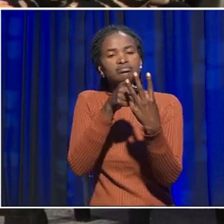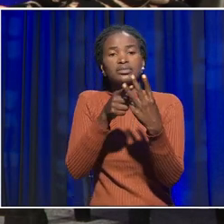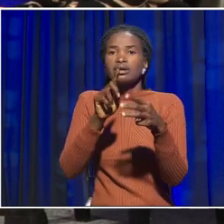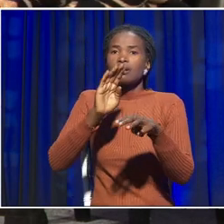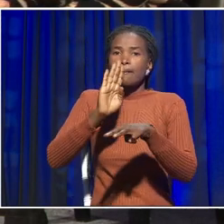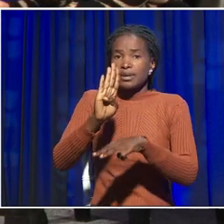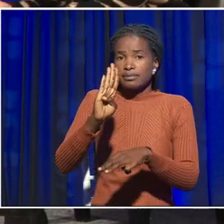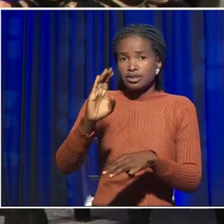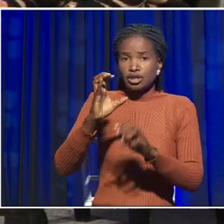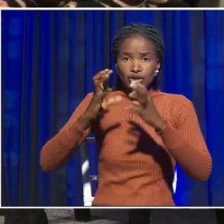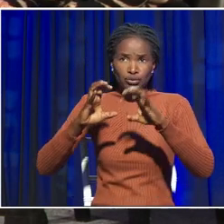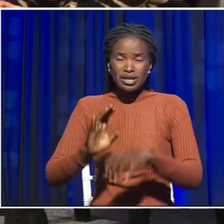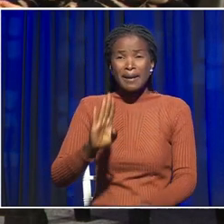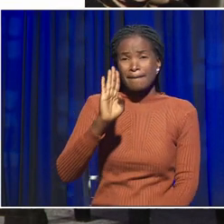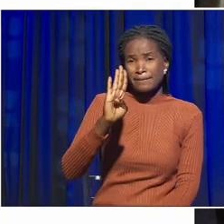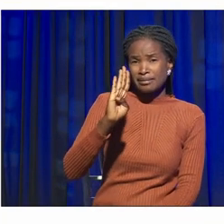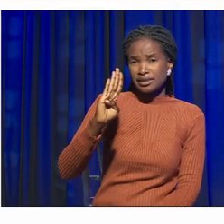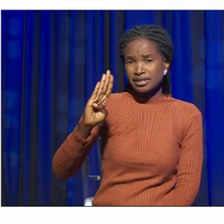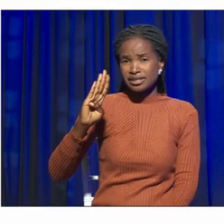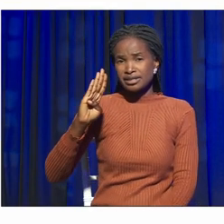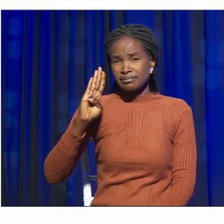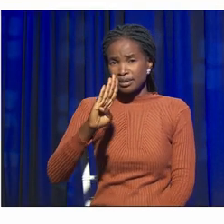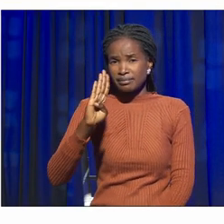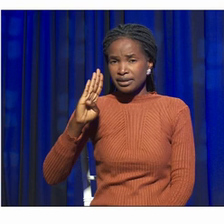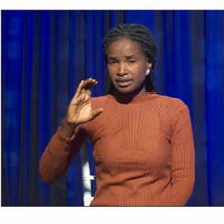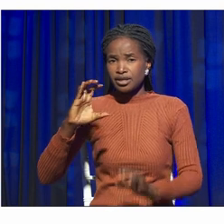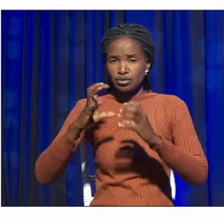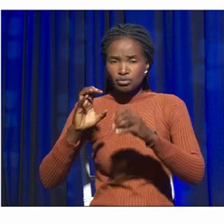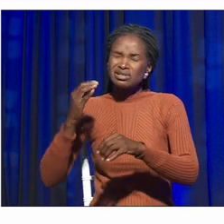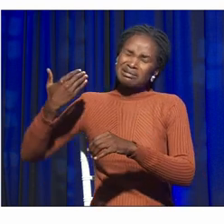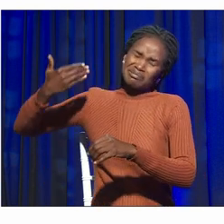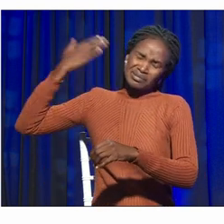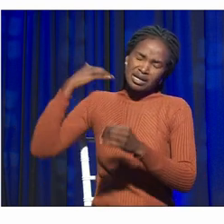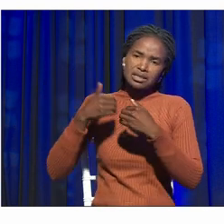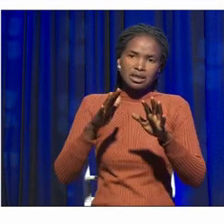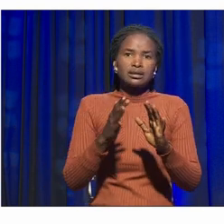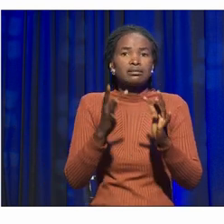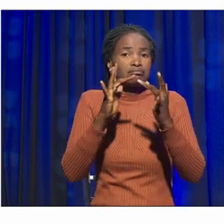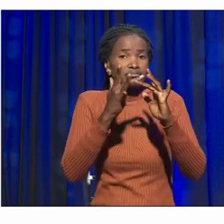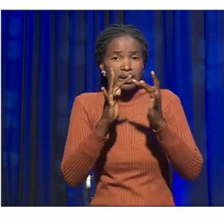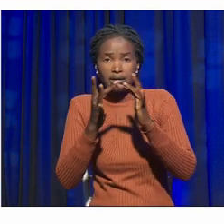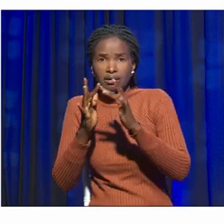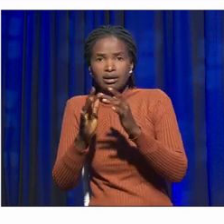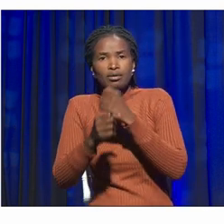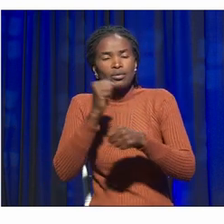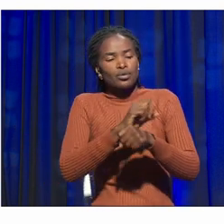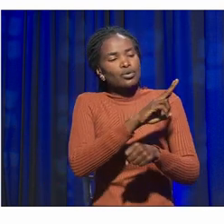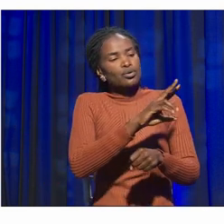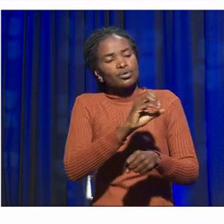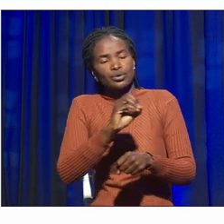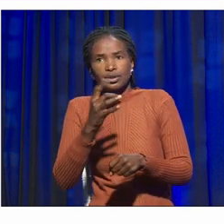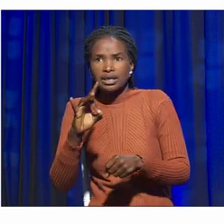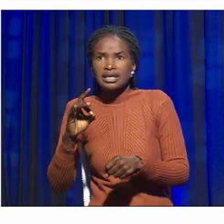News. BBC News was early in its digital media initiative in 2008, early